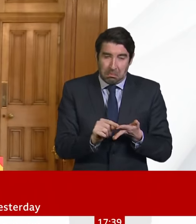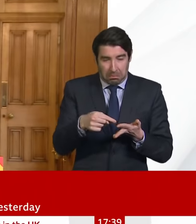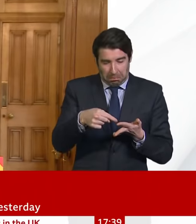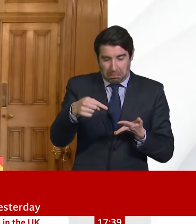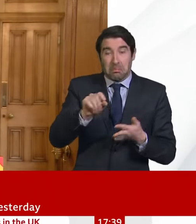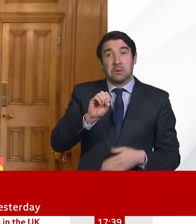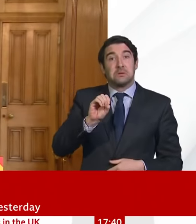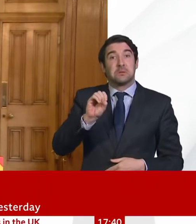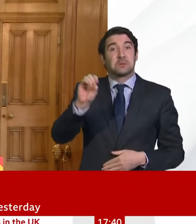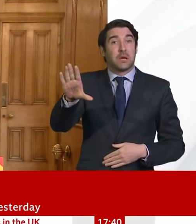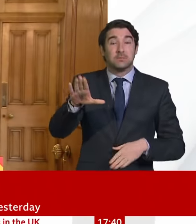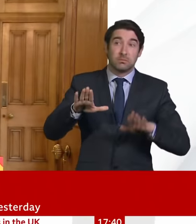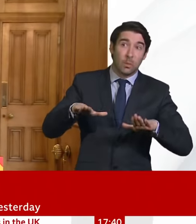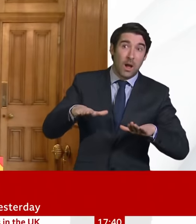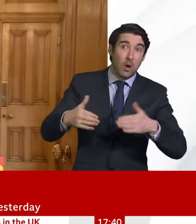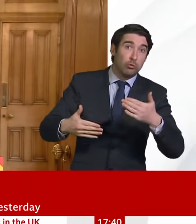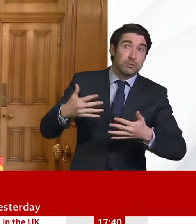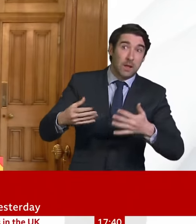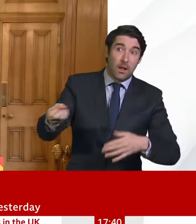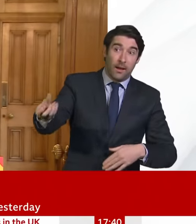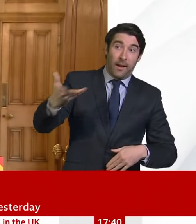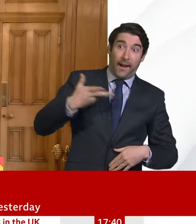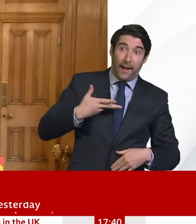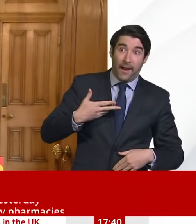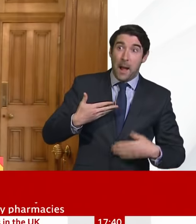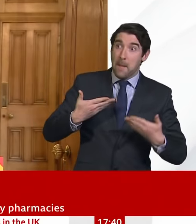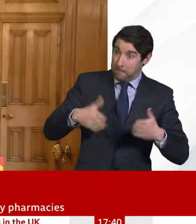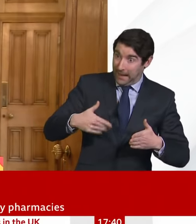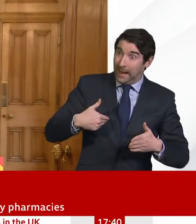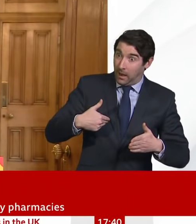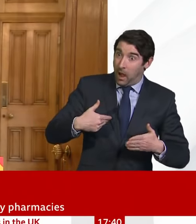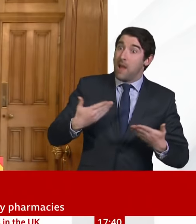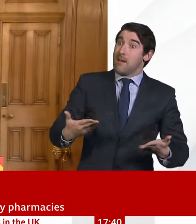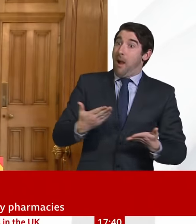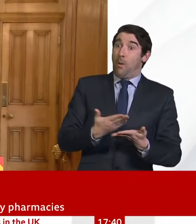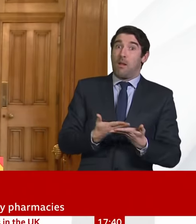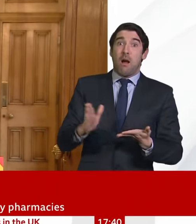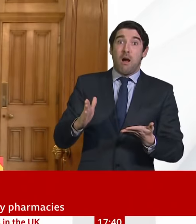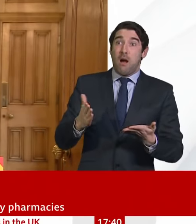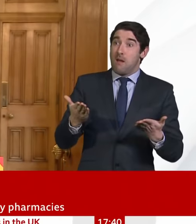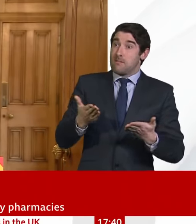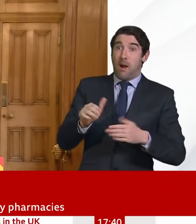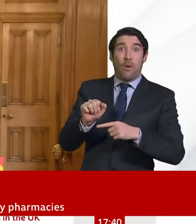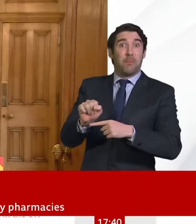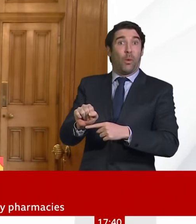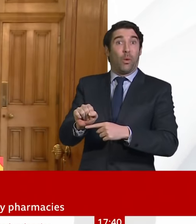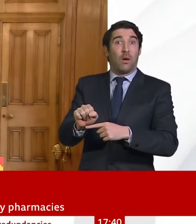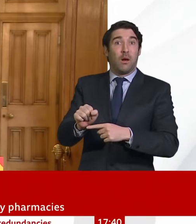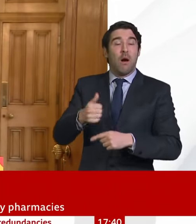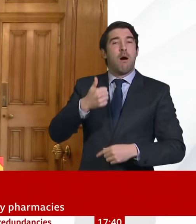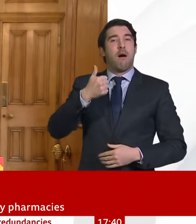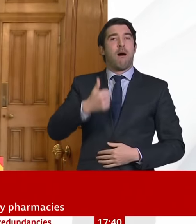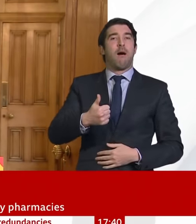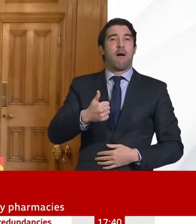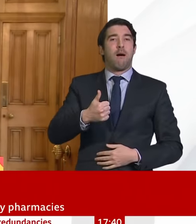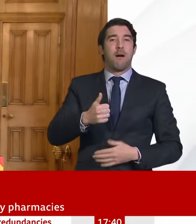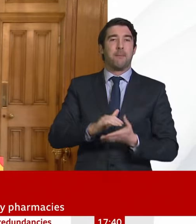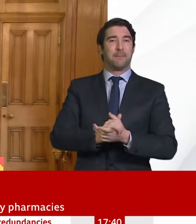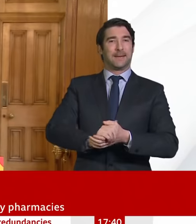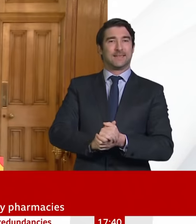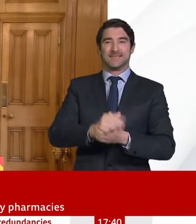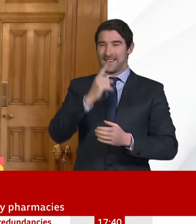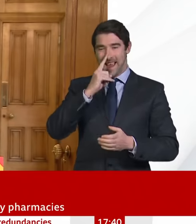know they're immune and can get back to life as much as possible as normal. But they've got to work.